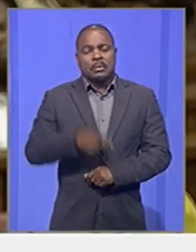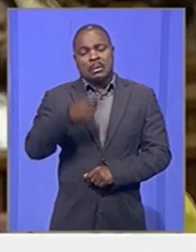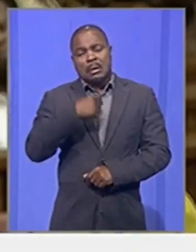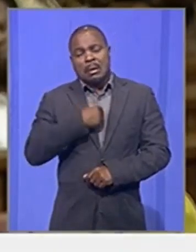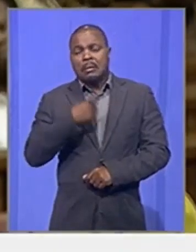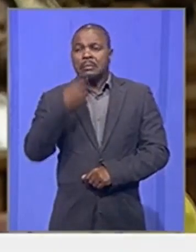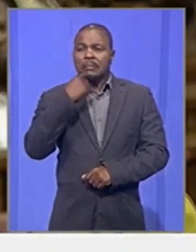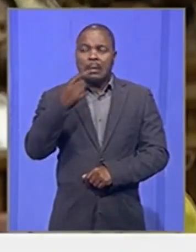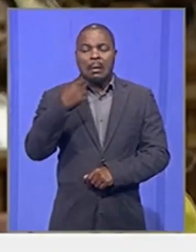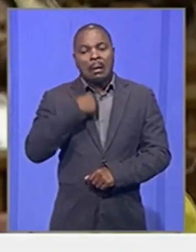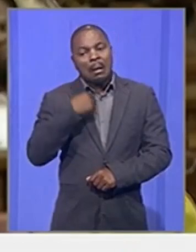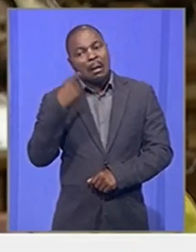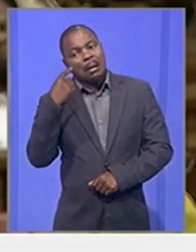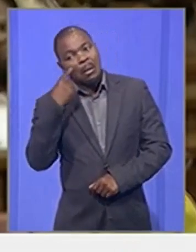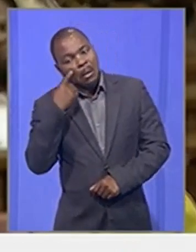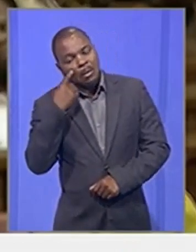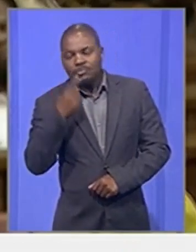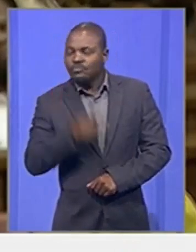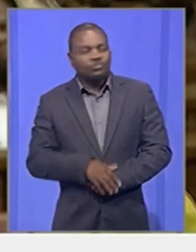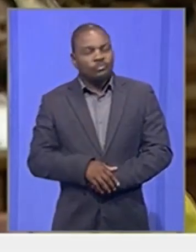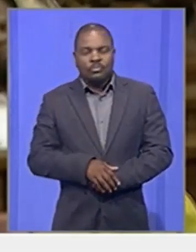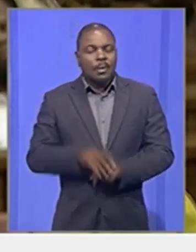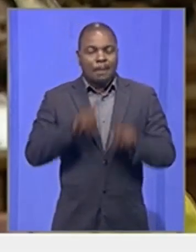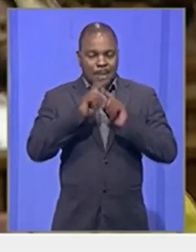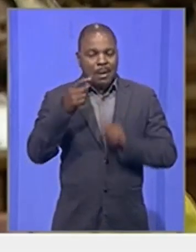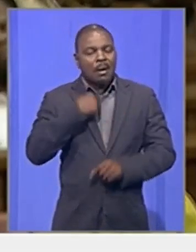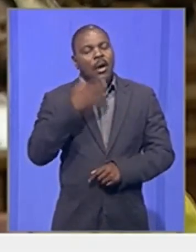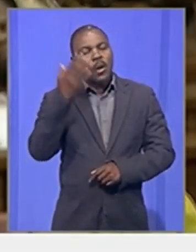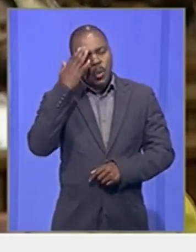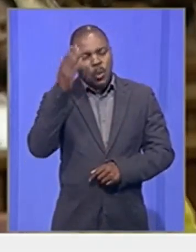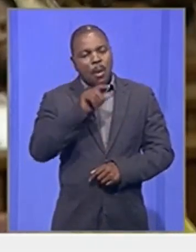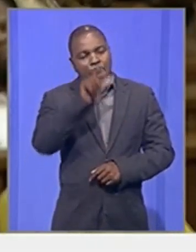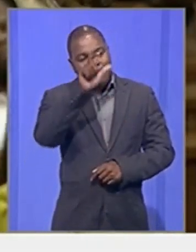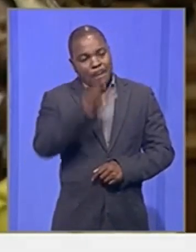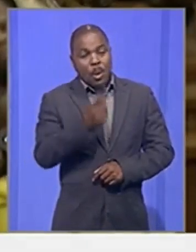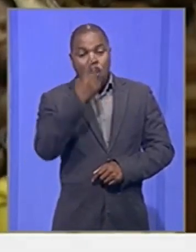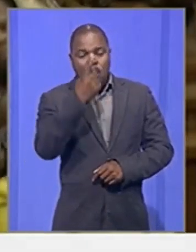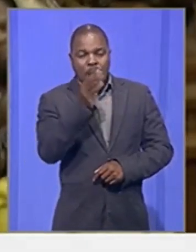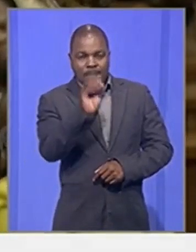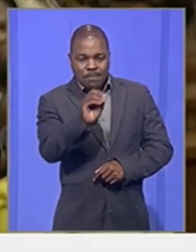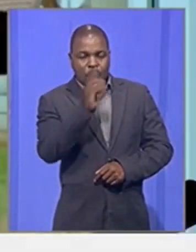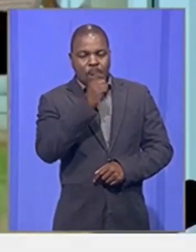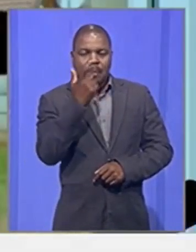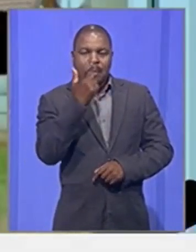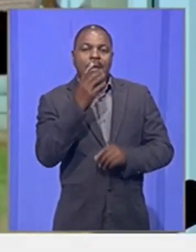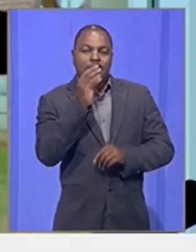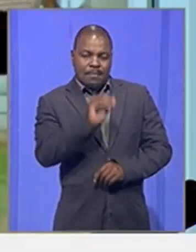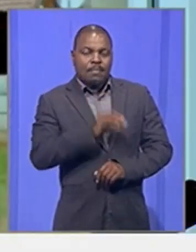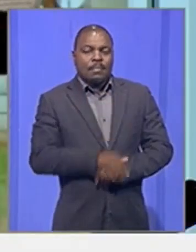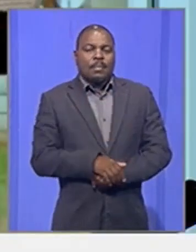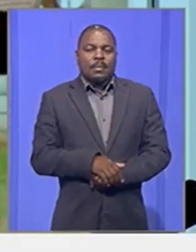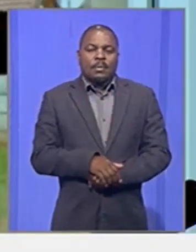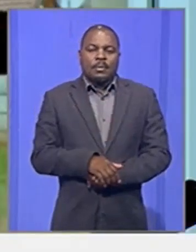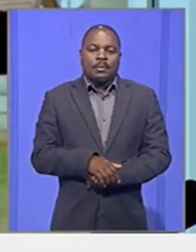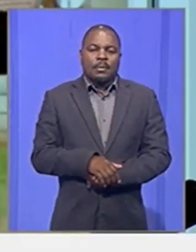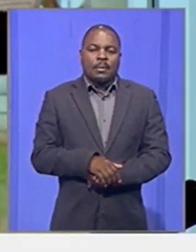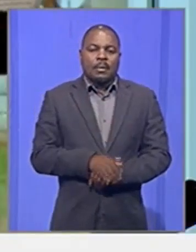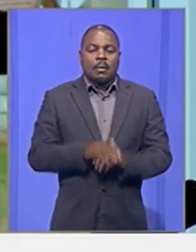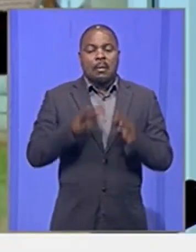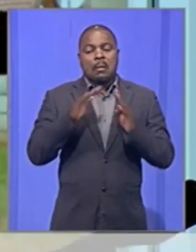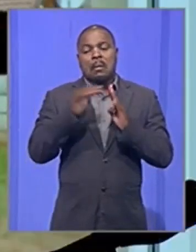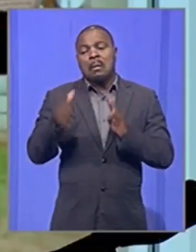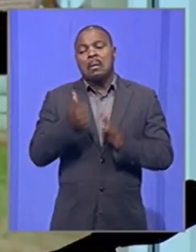say that I saw, but what I do know is that there was only one person who was in possession of a firearm there. Mmogo le baagisanye